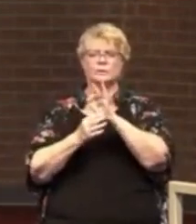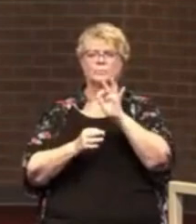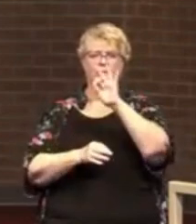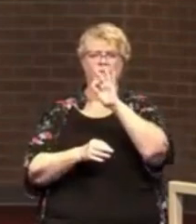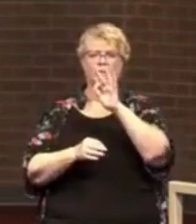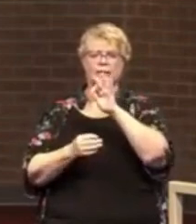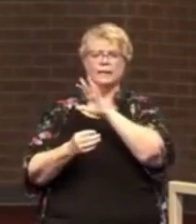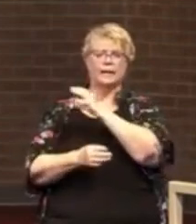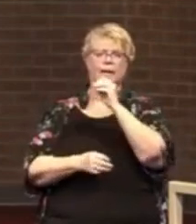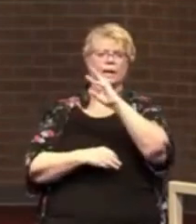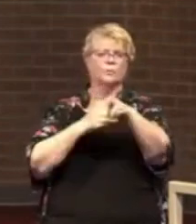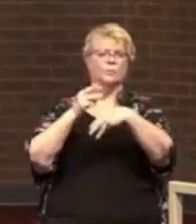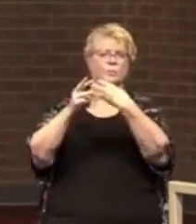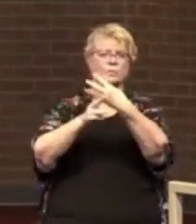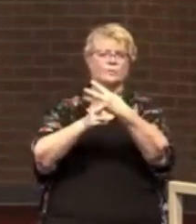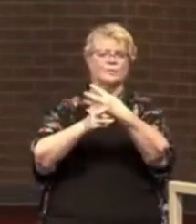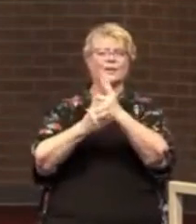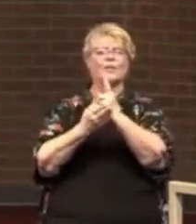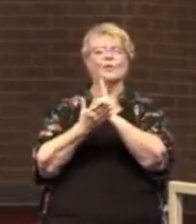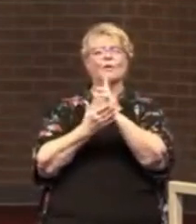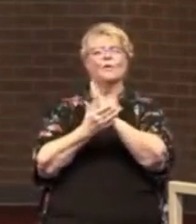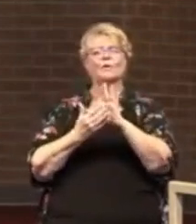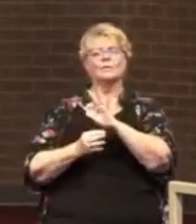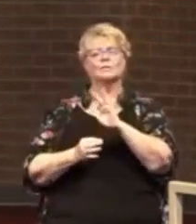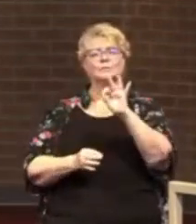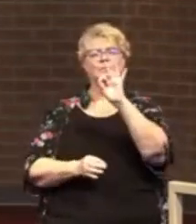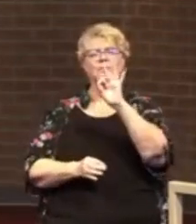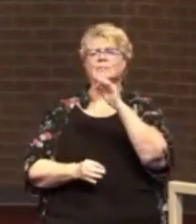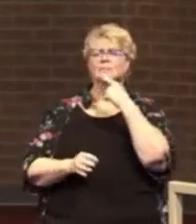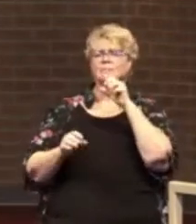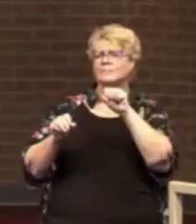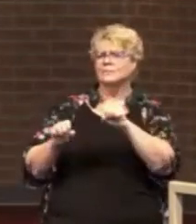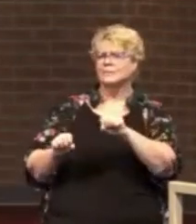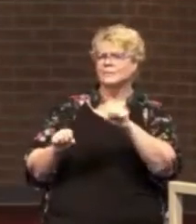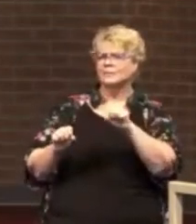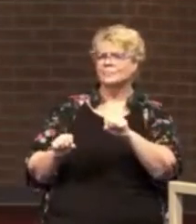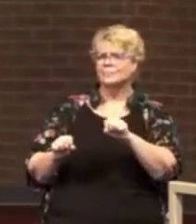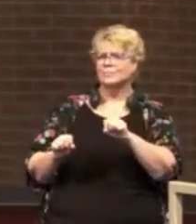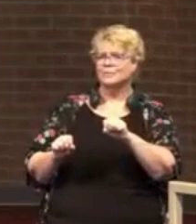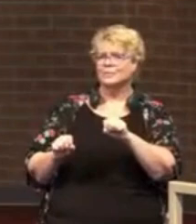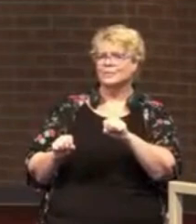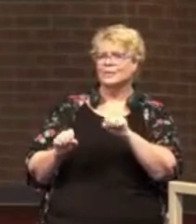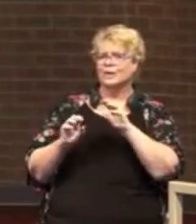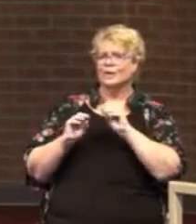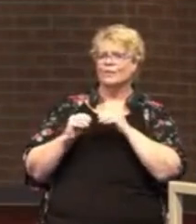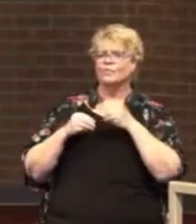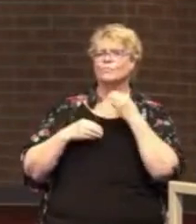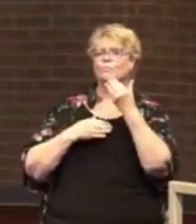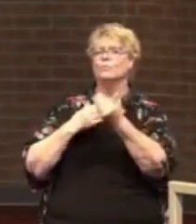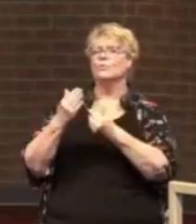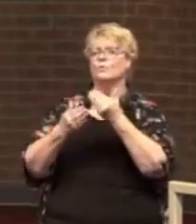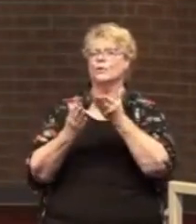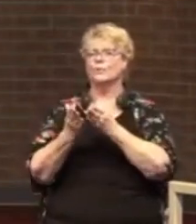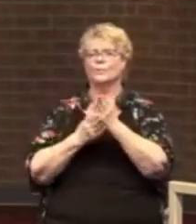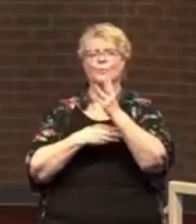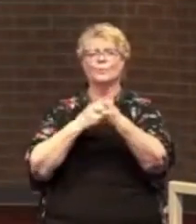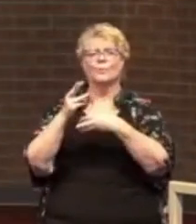The Holy Spirit is quite capable of moving in the world without us.